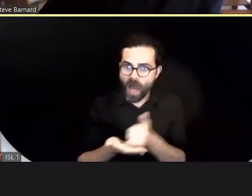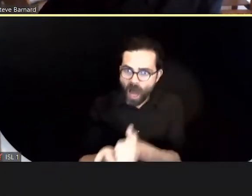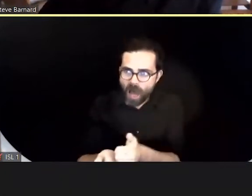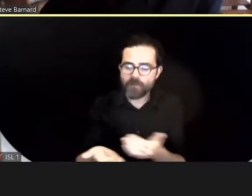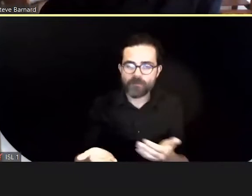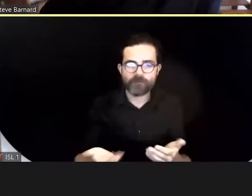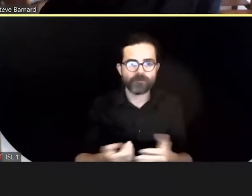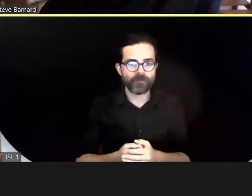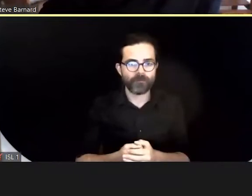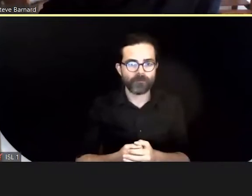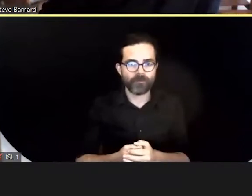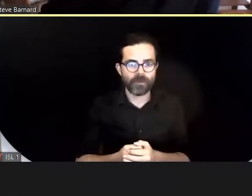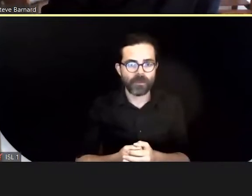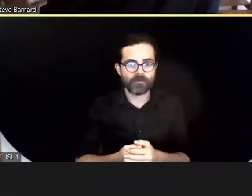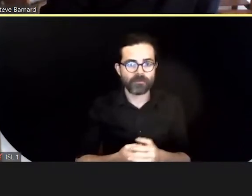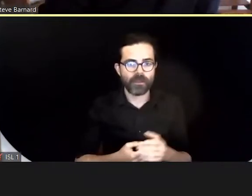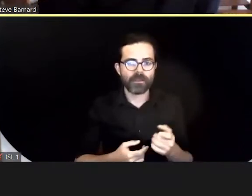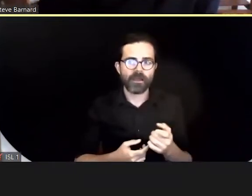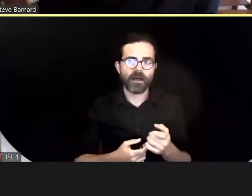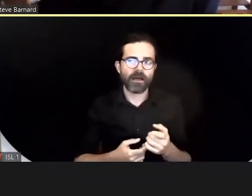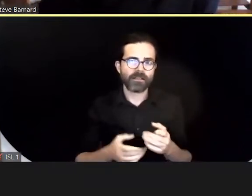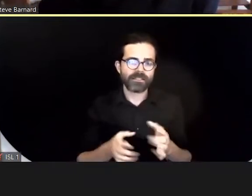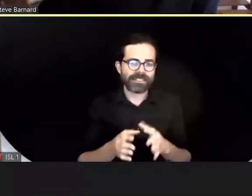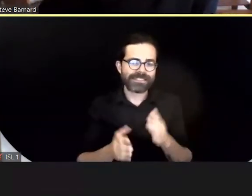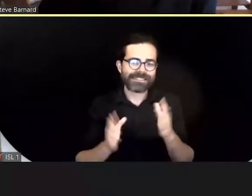people to feel safe.